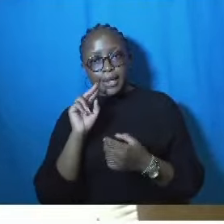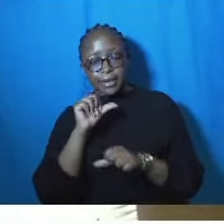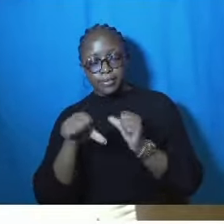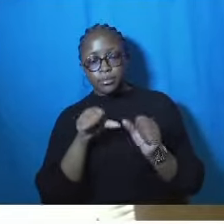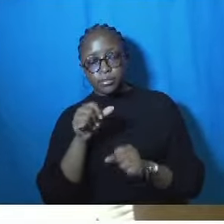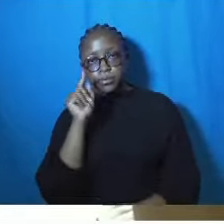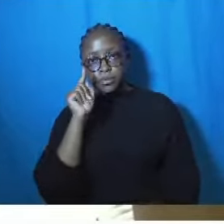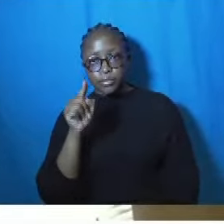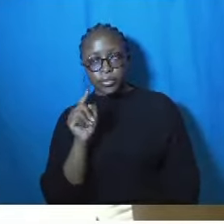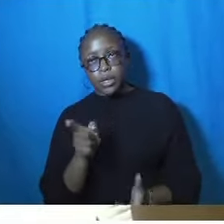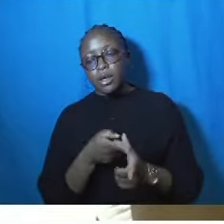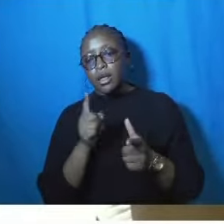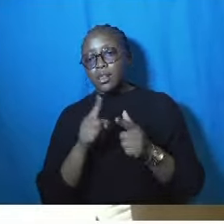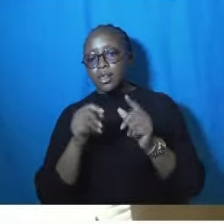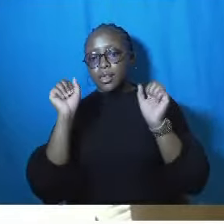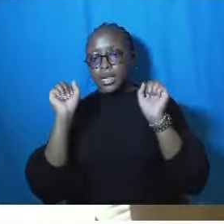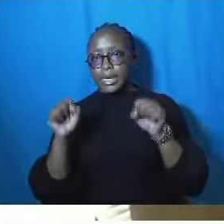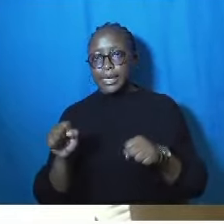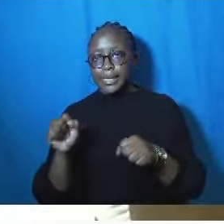the better.